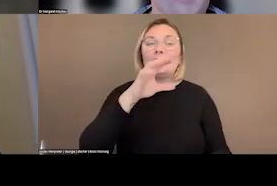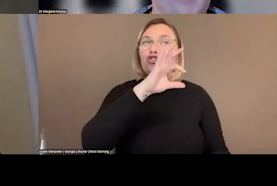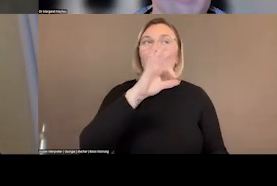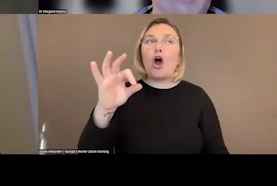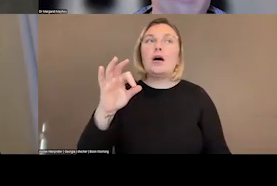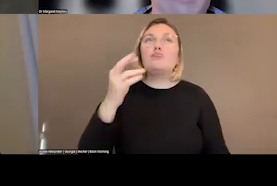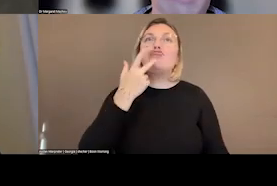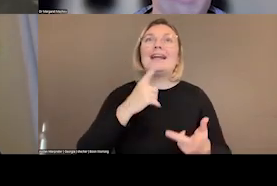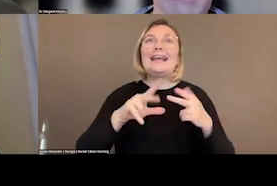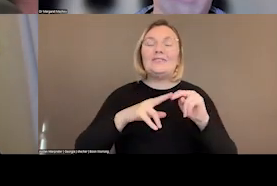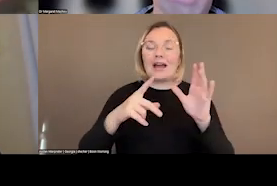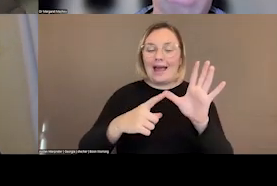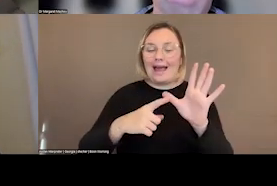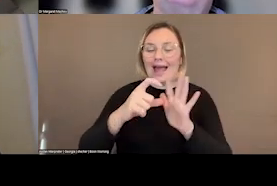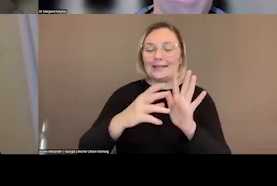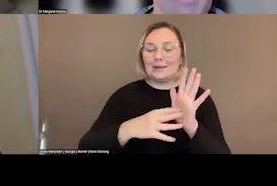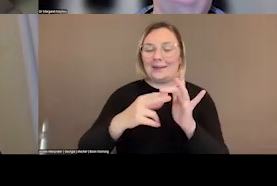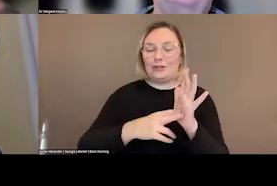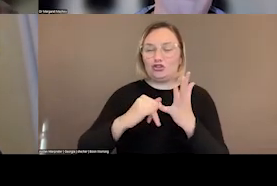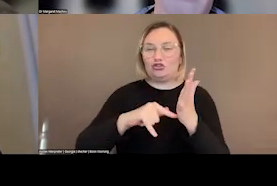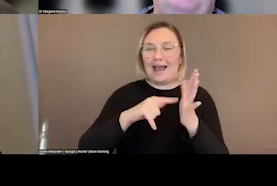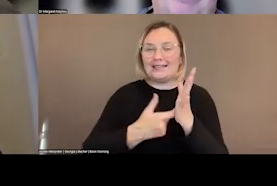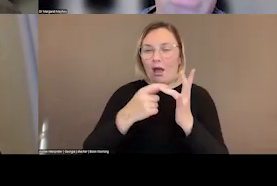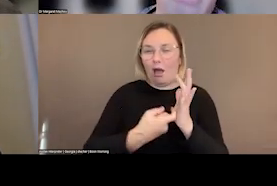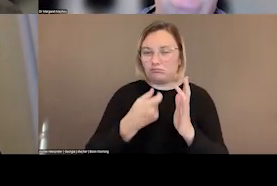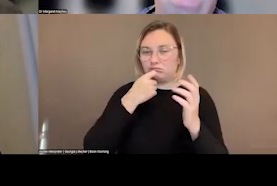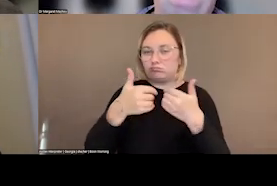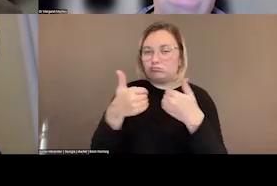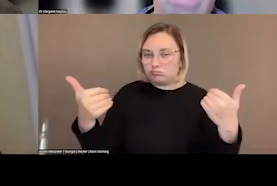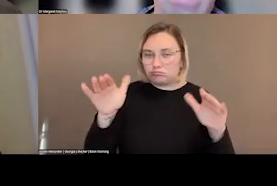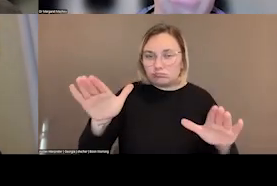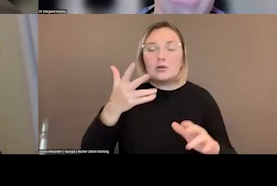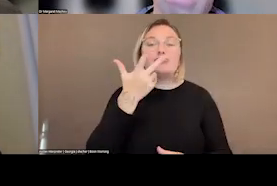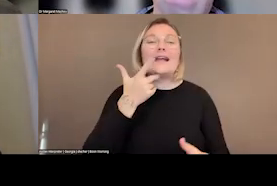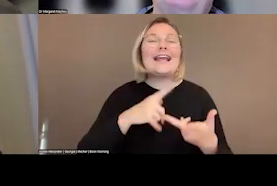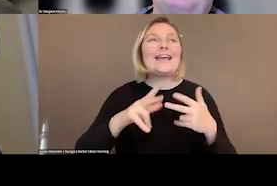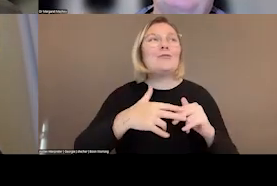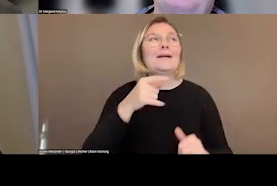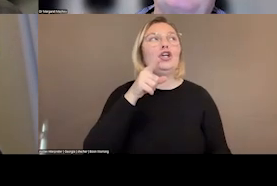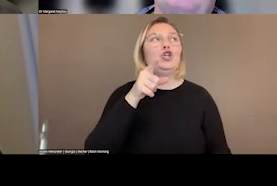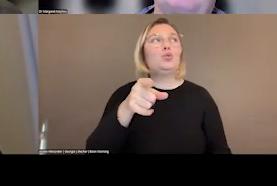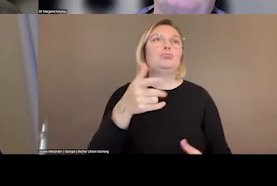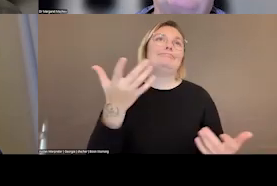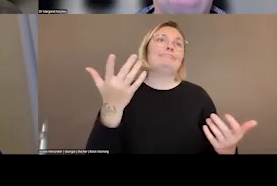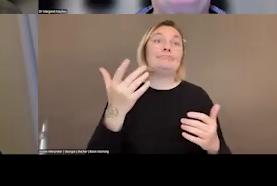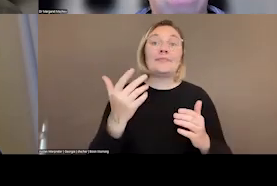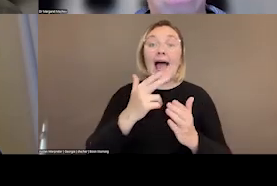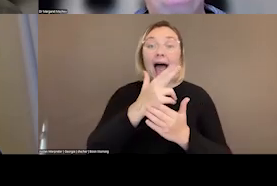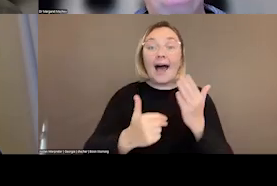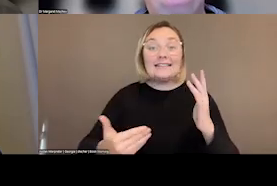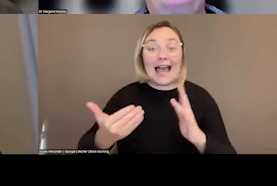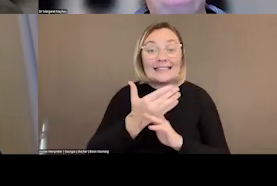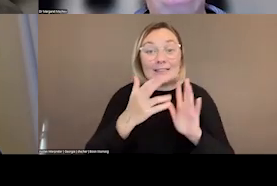you had an administrator because they're not working with you. Mhm. But say maybe you Arts Access New South